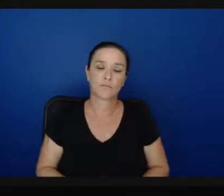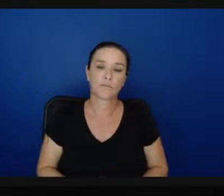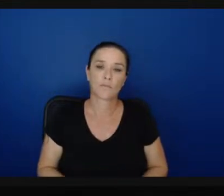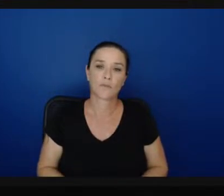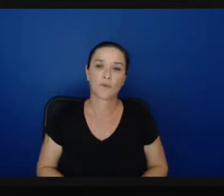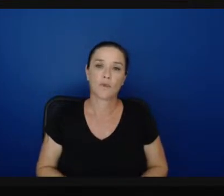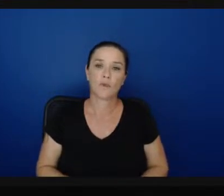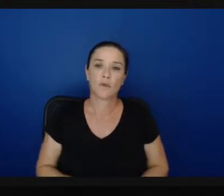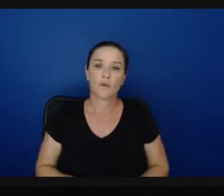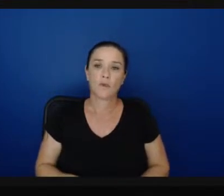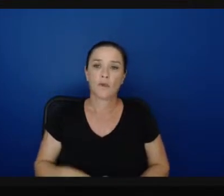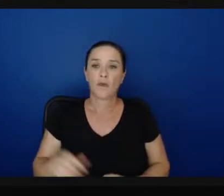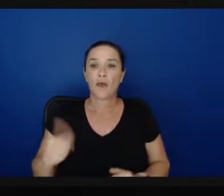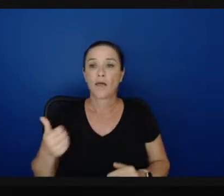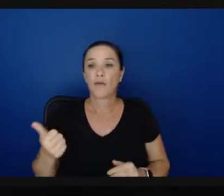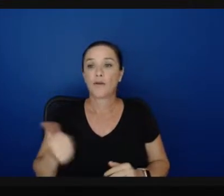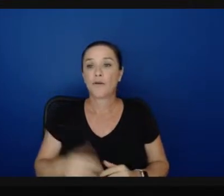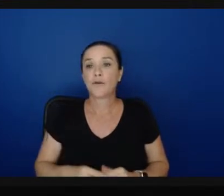Elsewhere, the